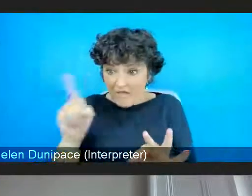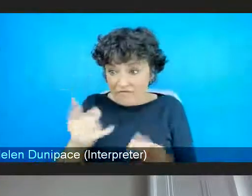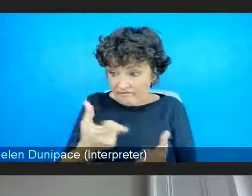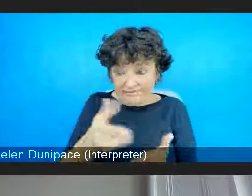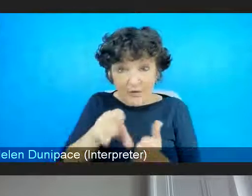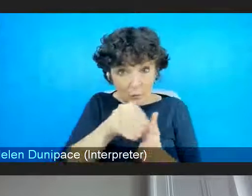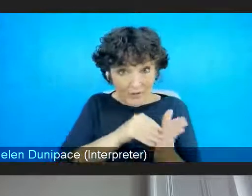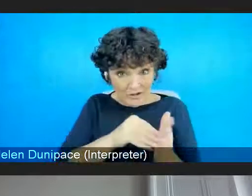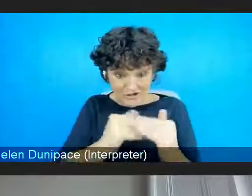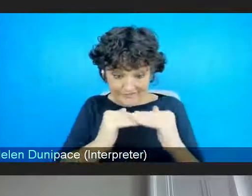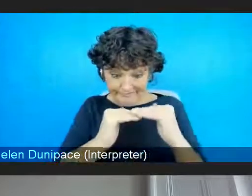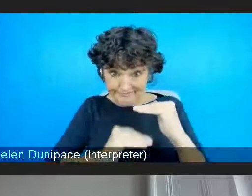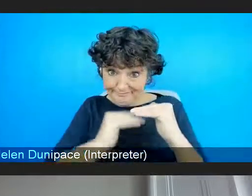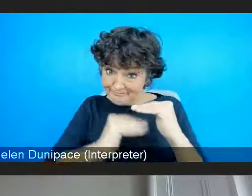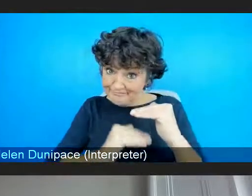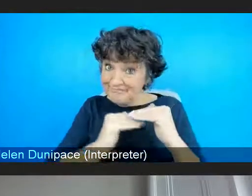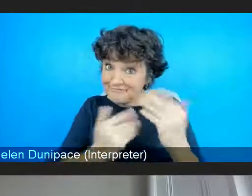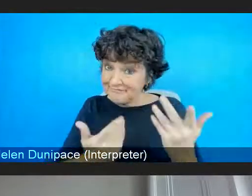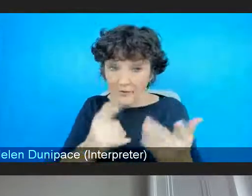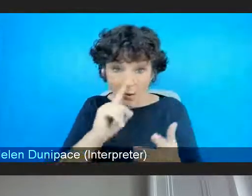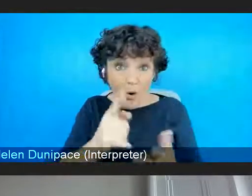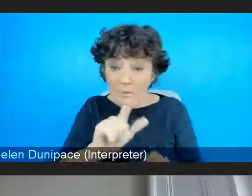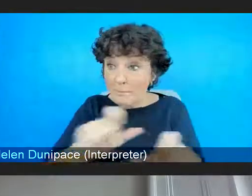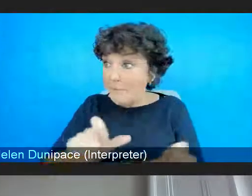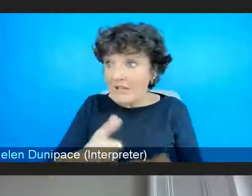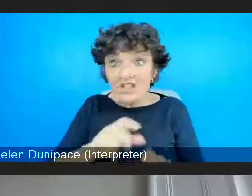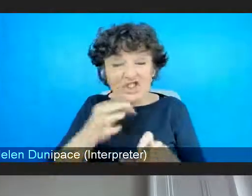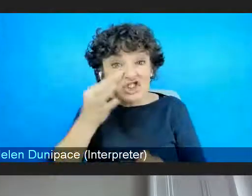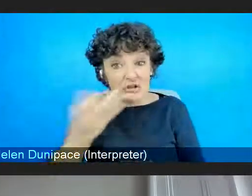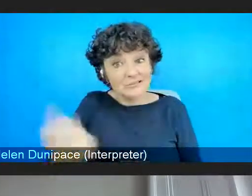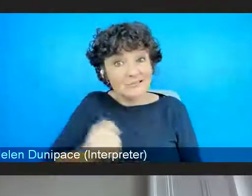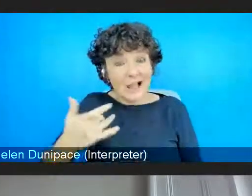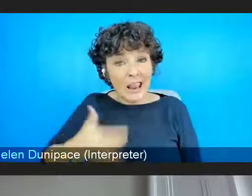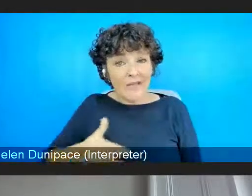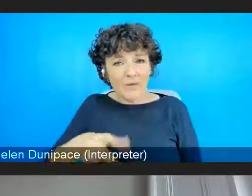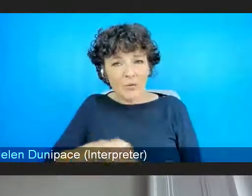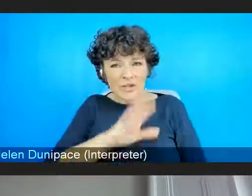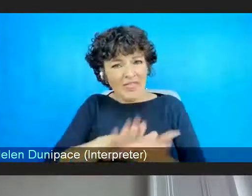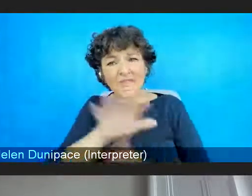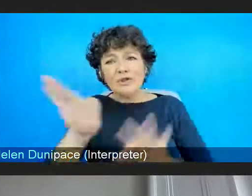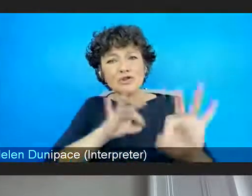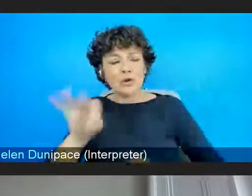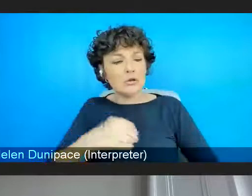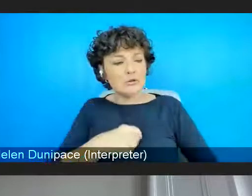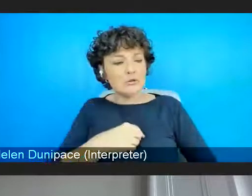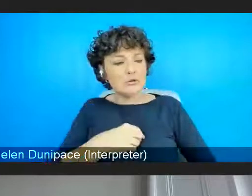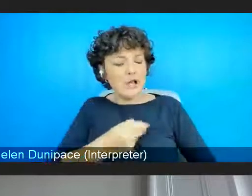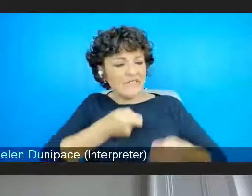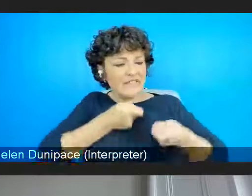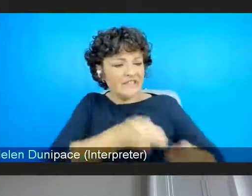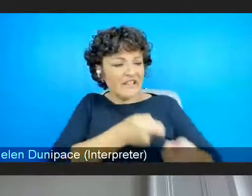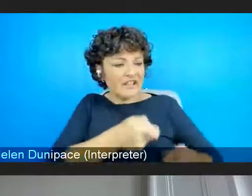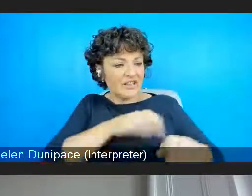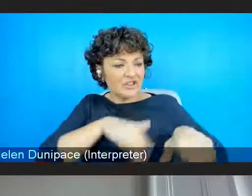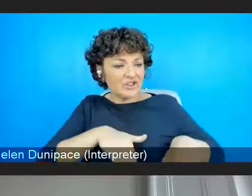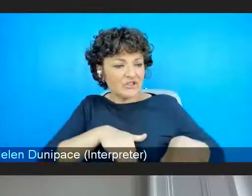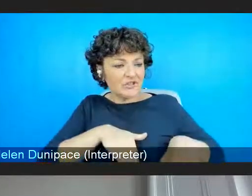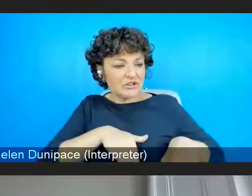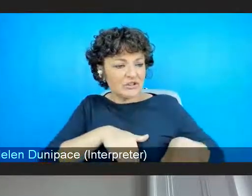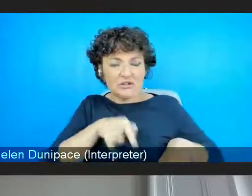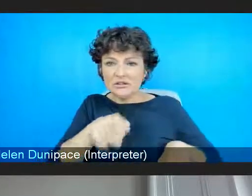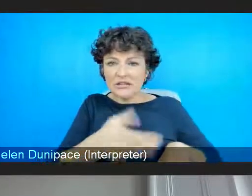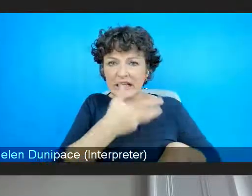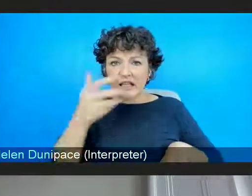below a certain wage or even living wage, whether to eat, feed the children, or to use heat the houses. In that